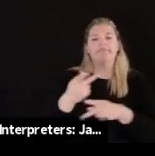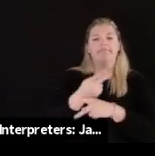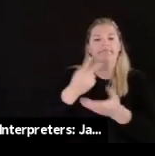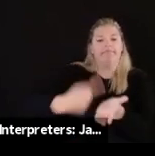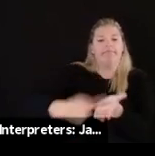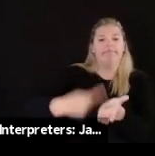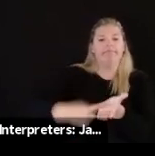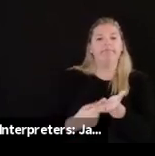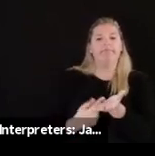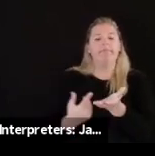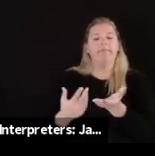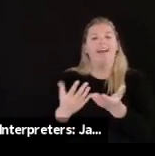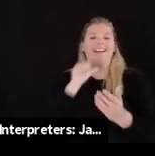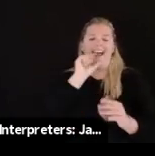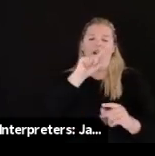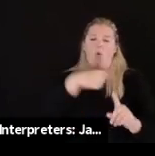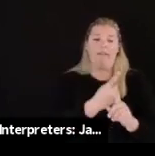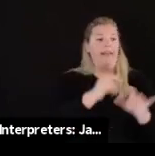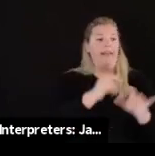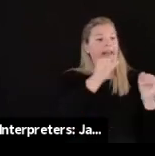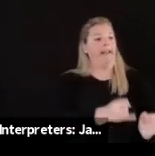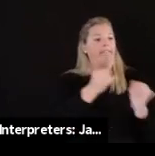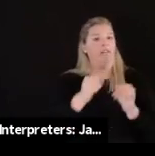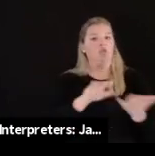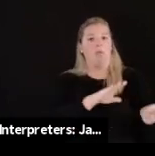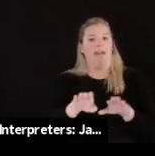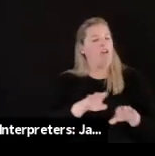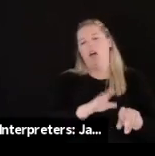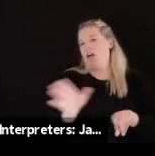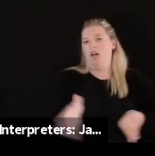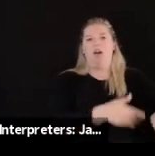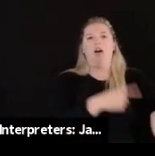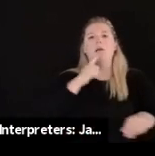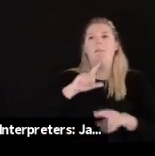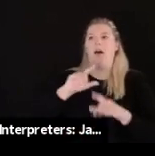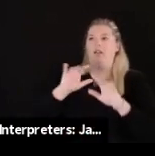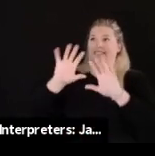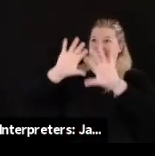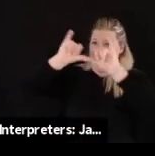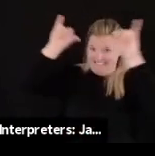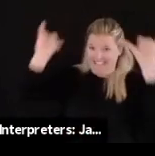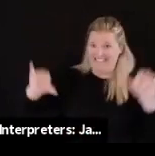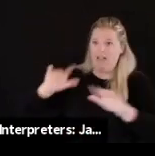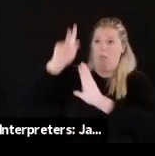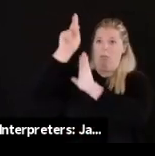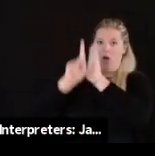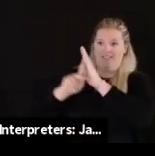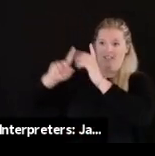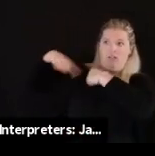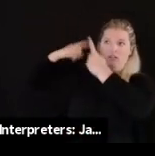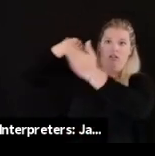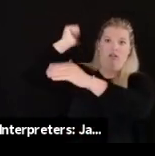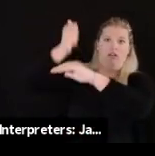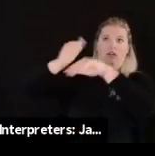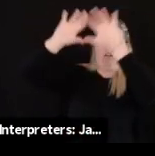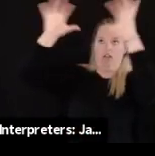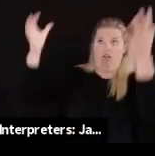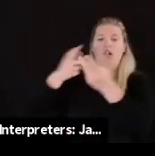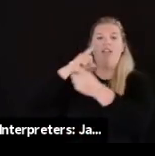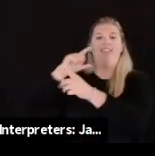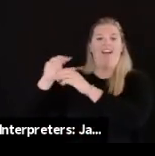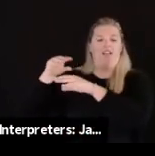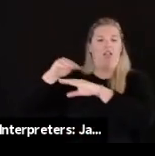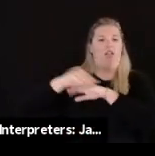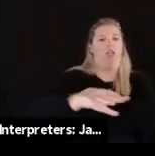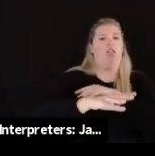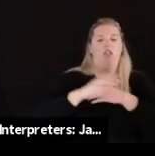instead boldly challenge the long-standing policies that have deeply benefited from the silencing and